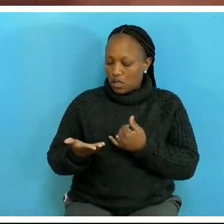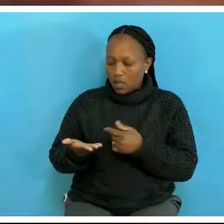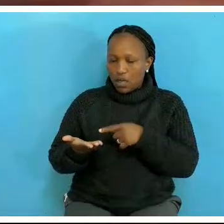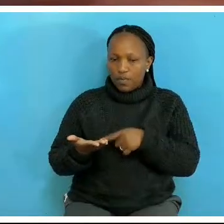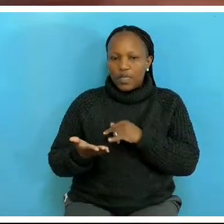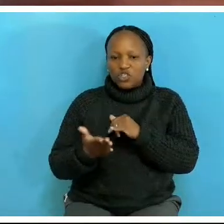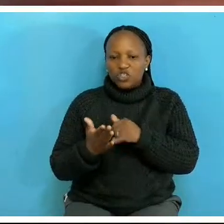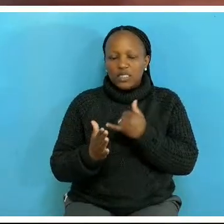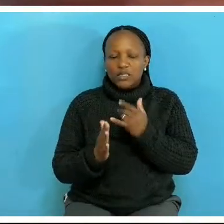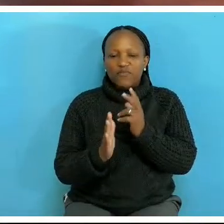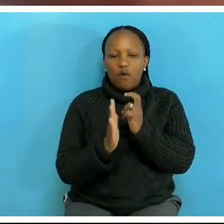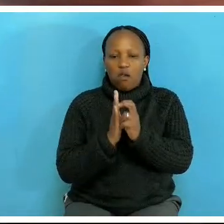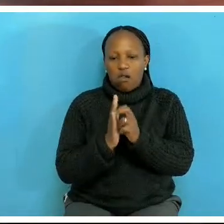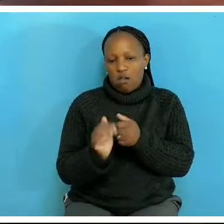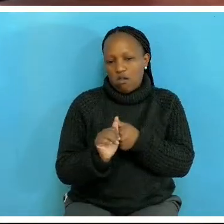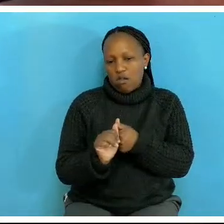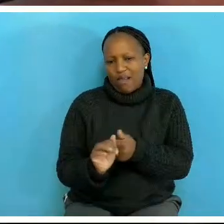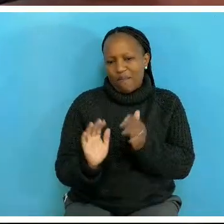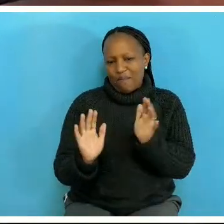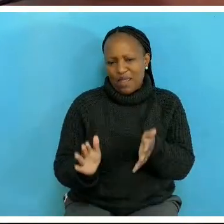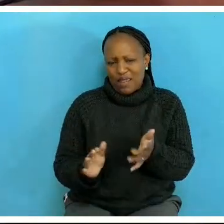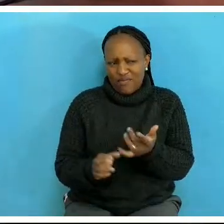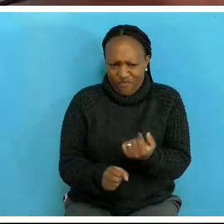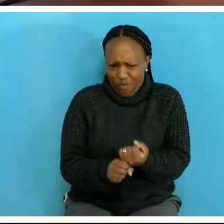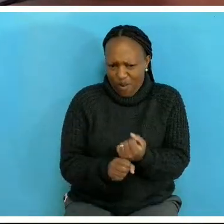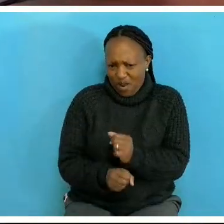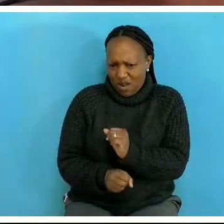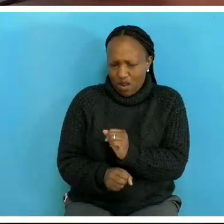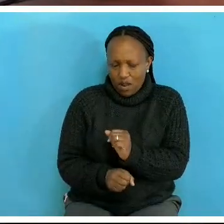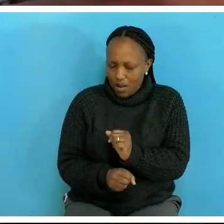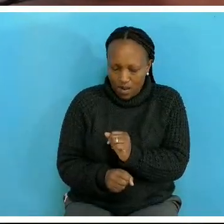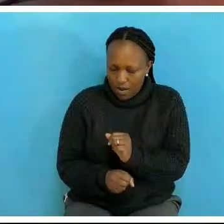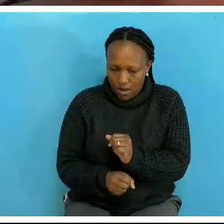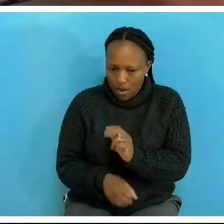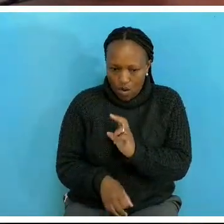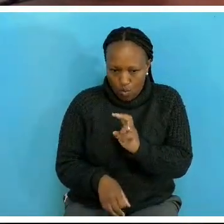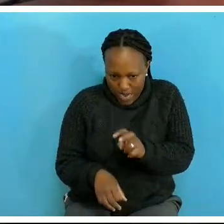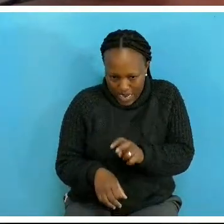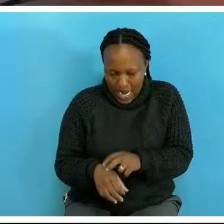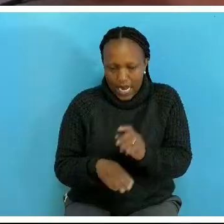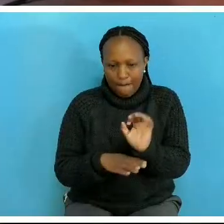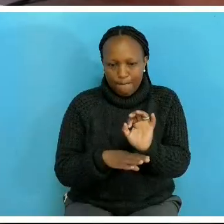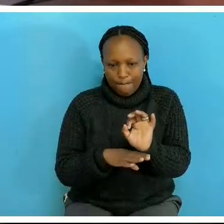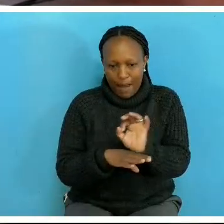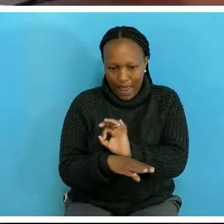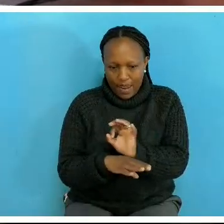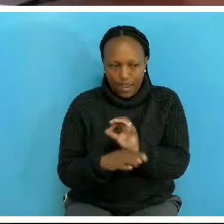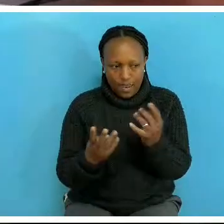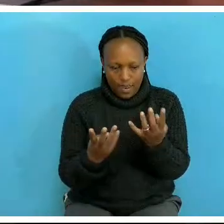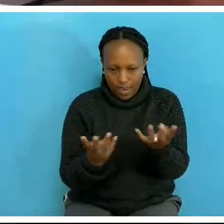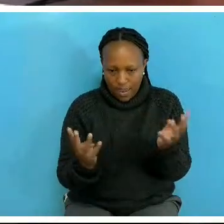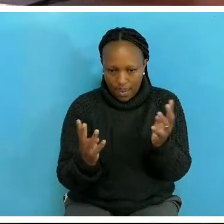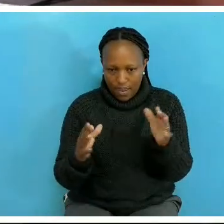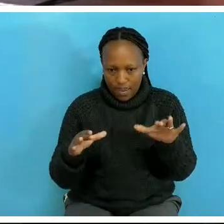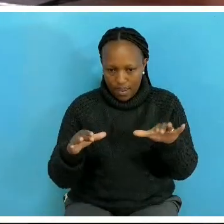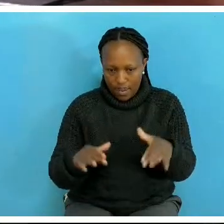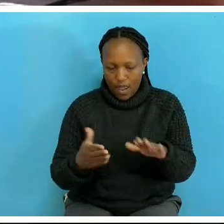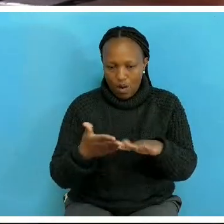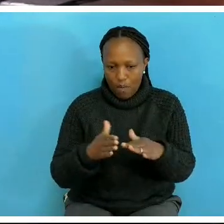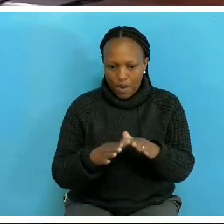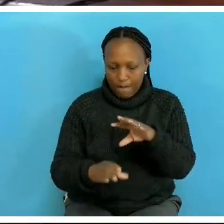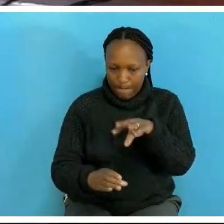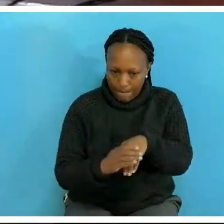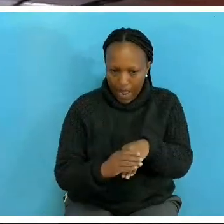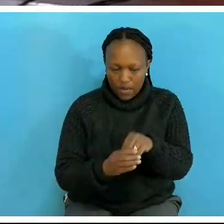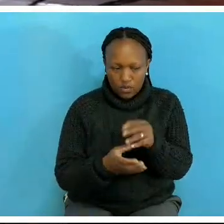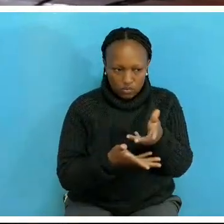compliance. That's not the work. We need plenary. Let people plan with us as the communities. We need to be part of the plenary. We need to be